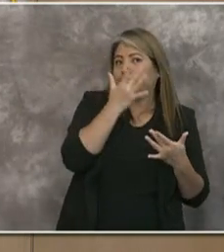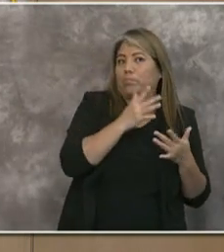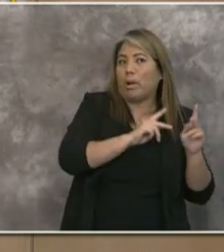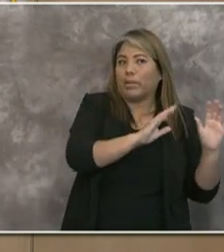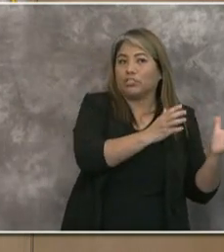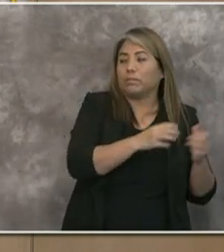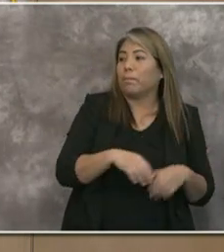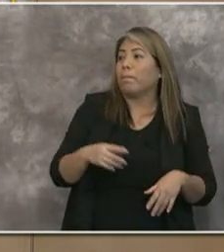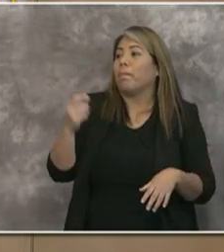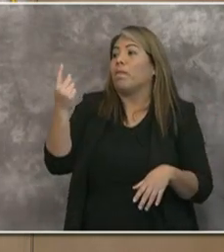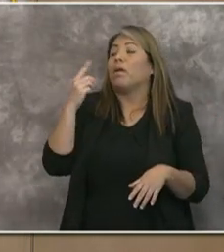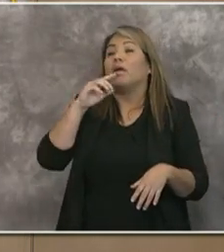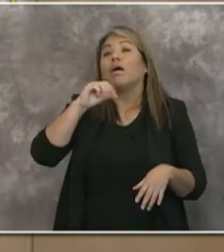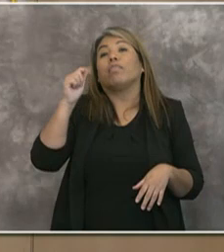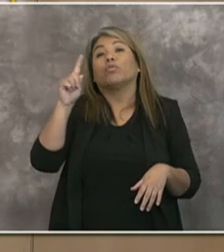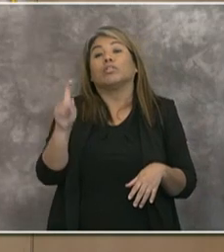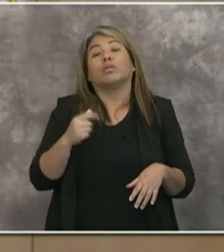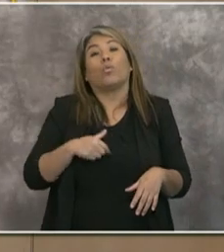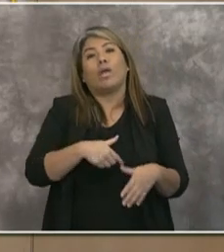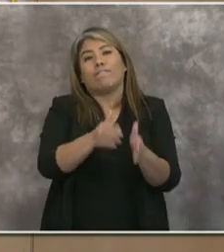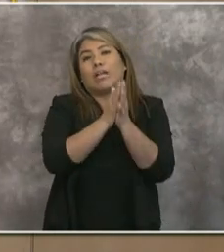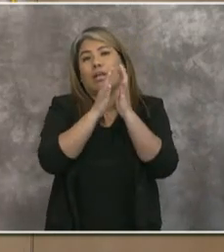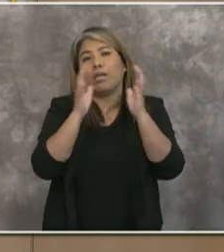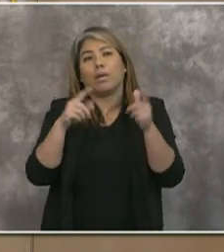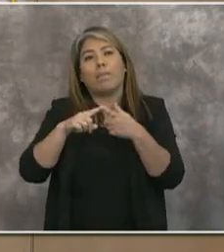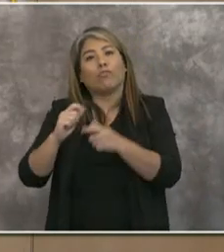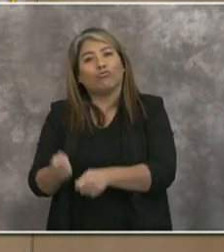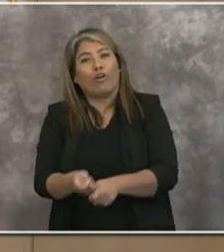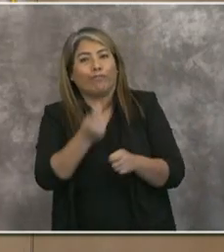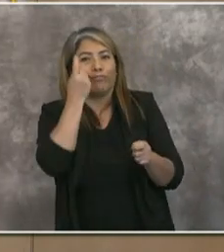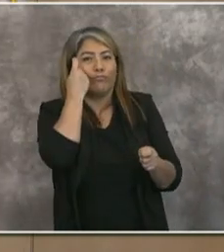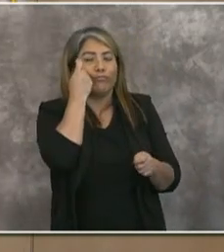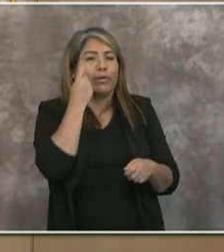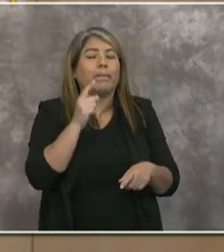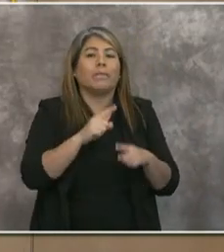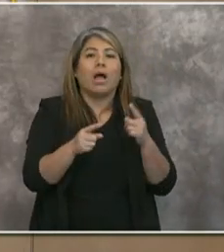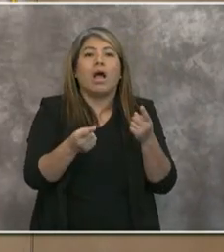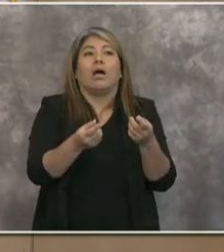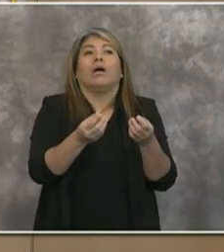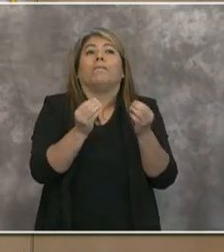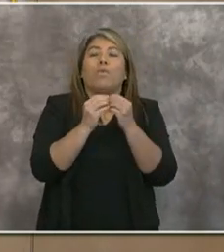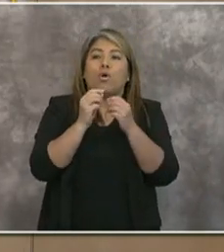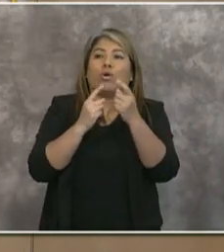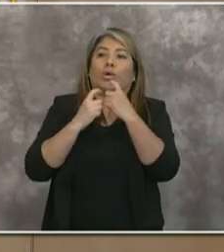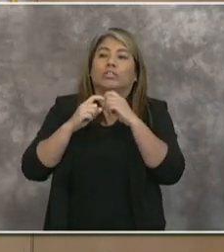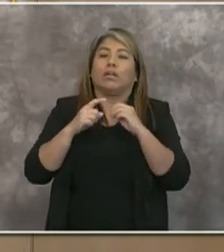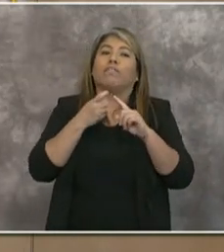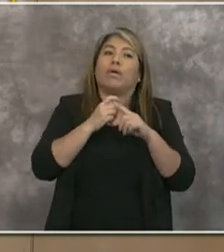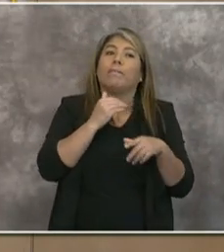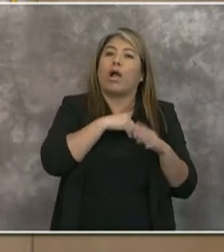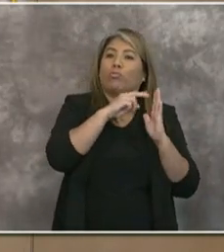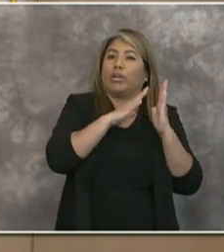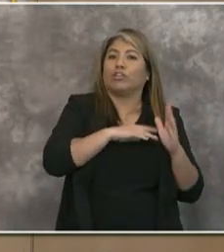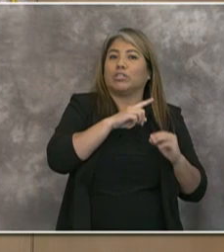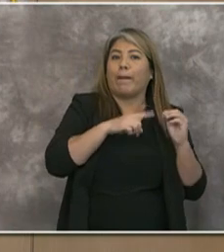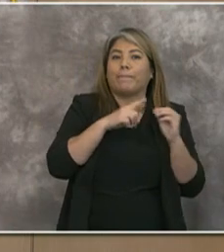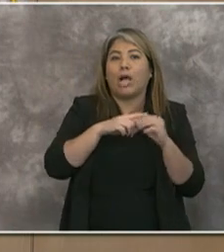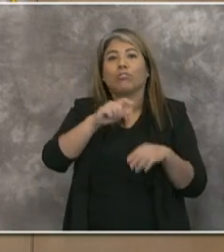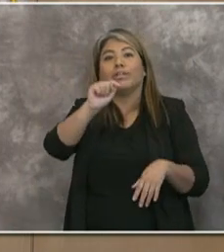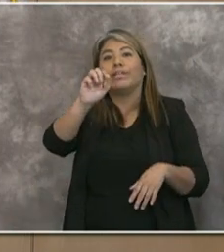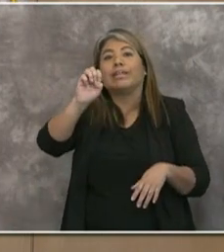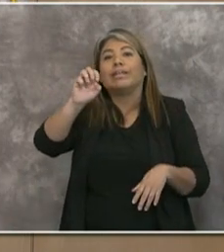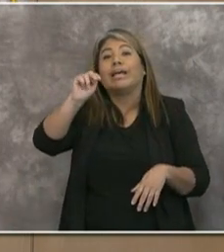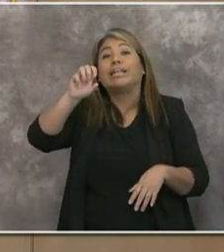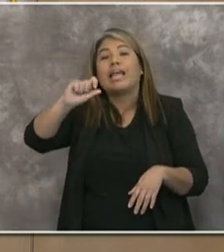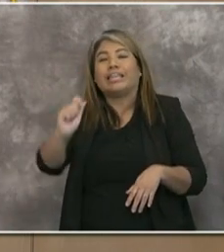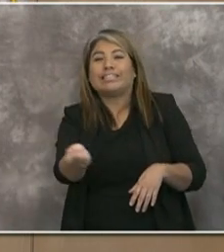Wooten, another question. We've asked a lot about golf in recent days, but we've been getting questions about from our readers about tennis. So